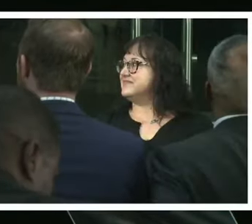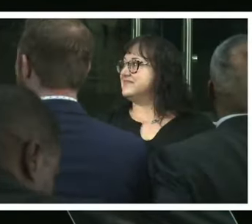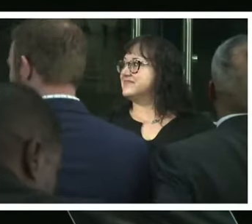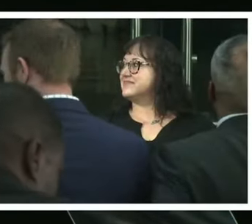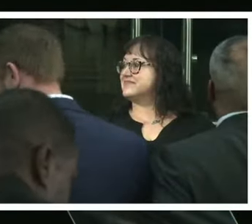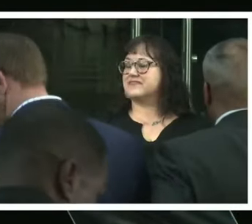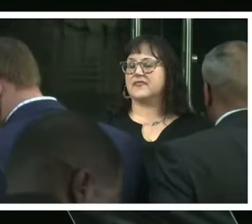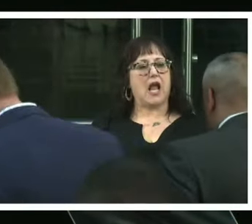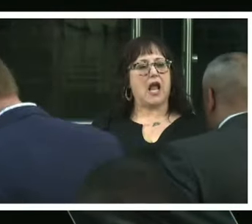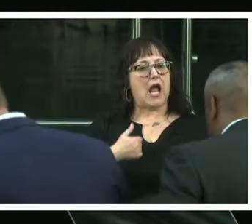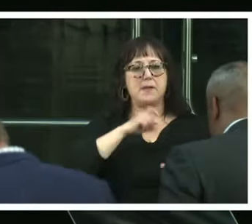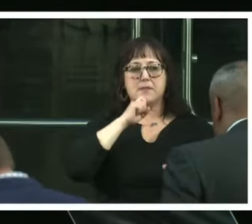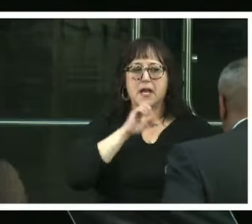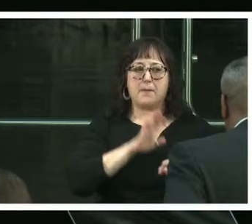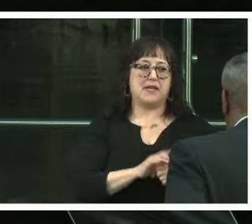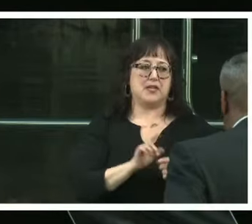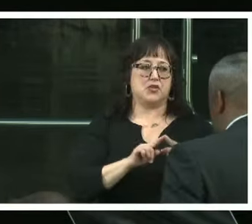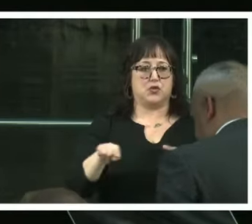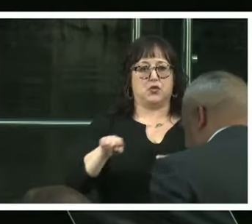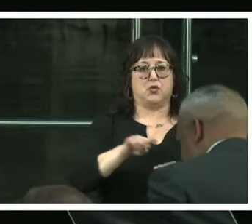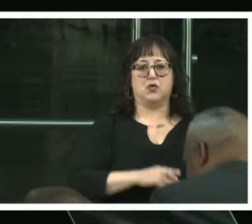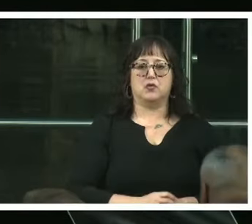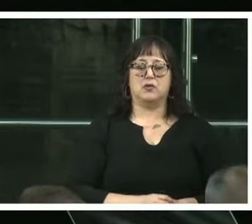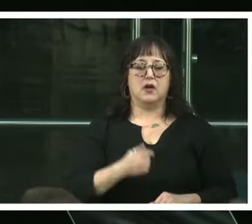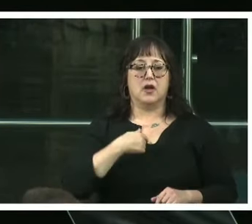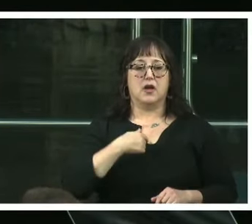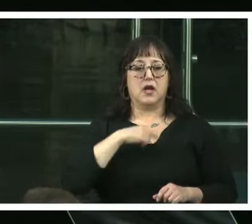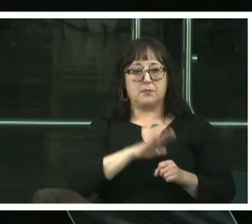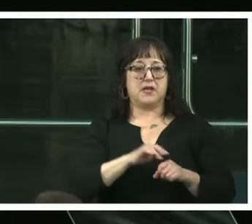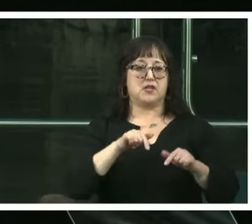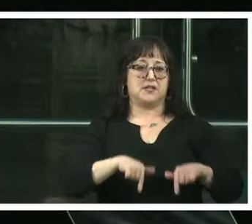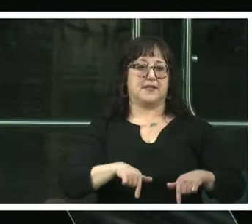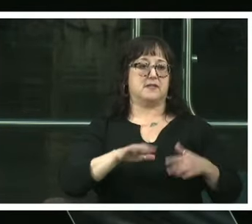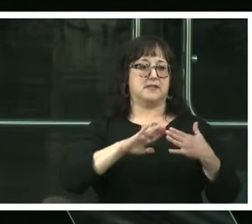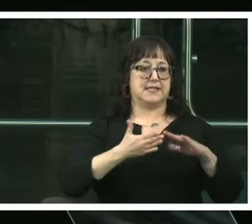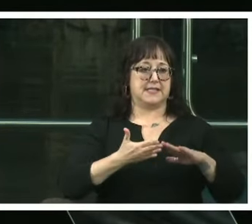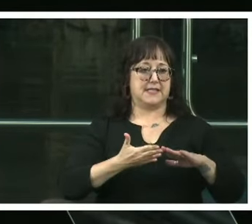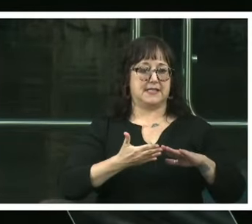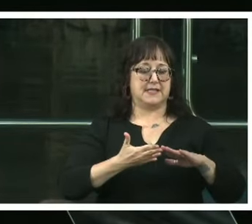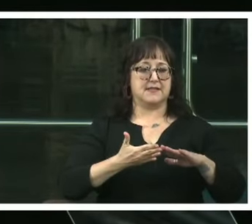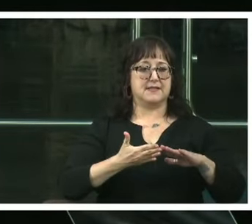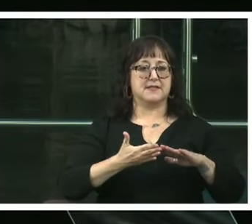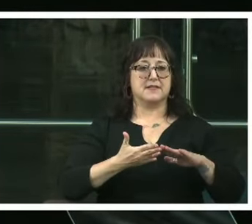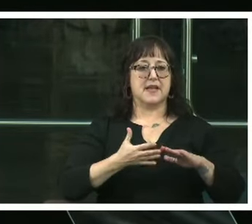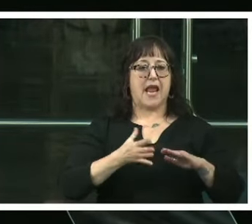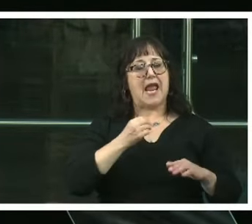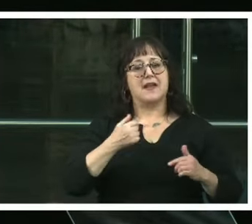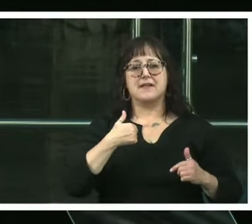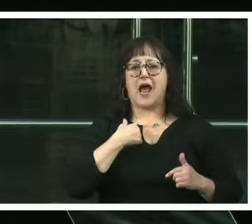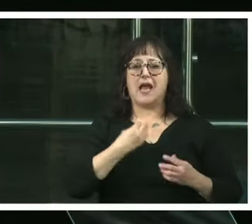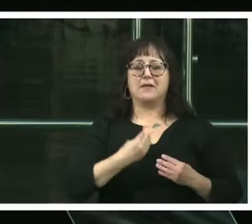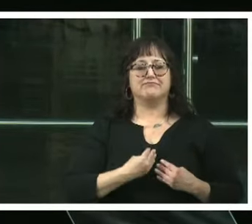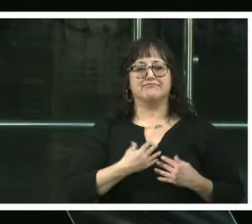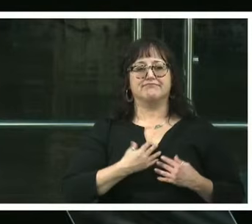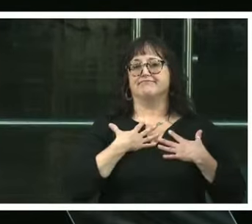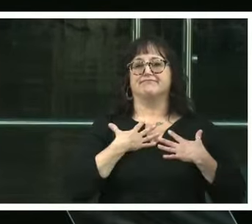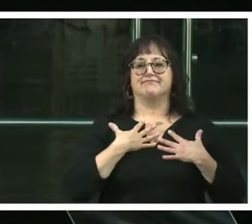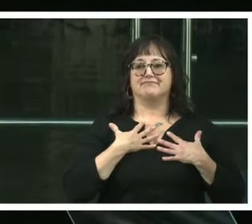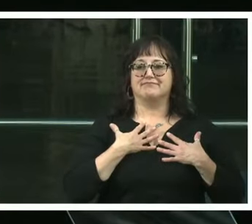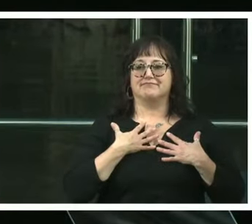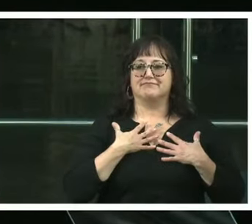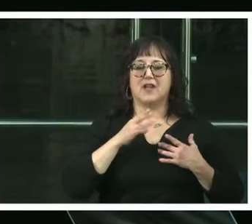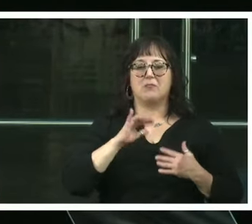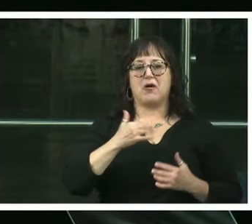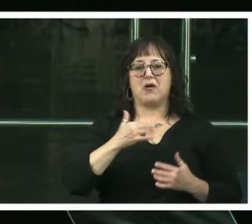I am committed to you. I'm committed to this city. And I am inspired by